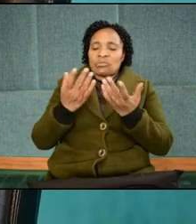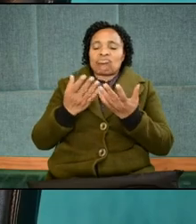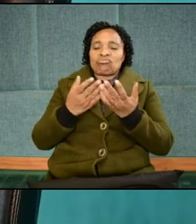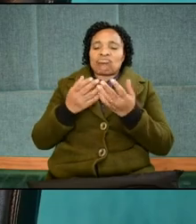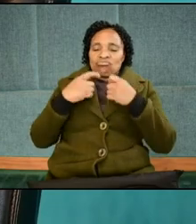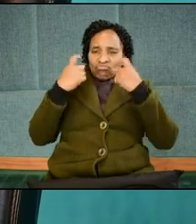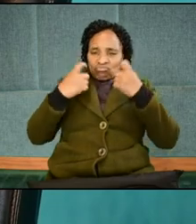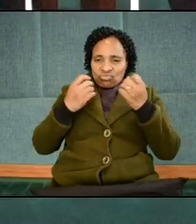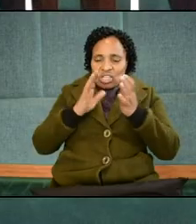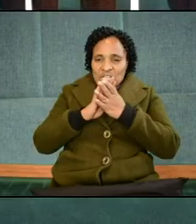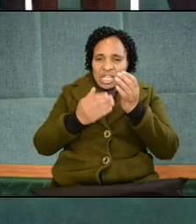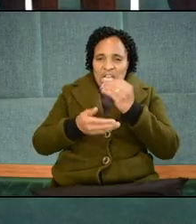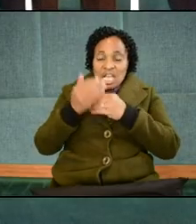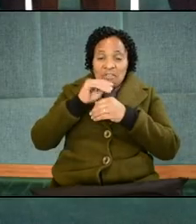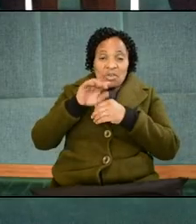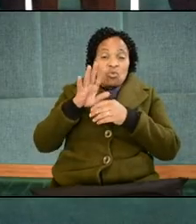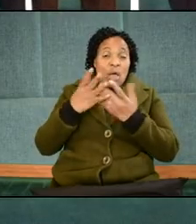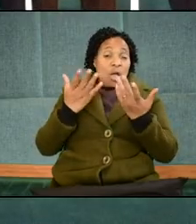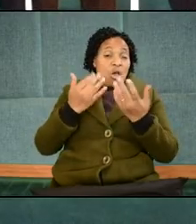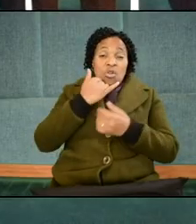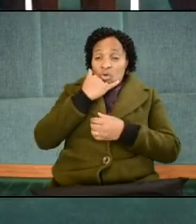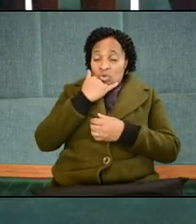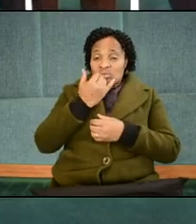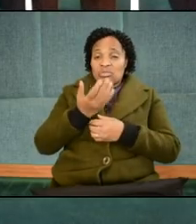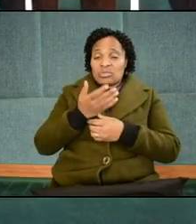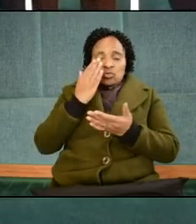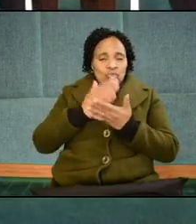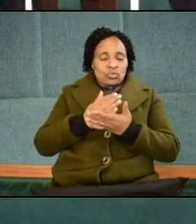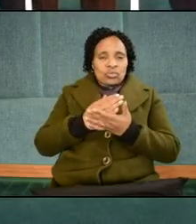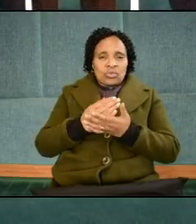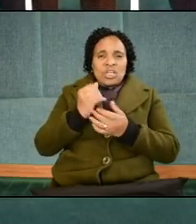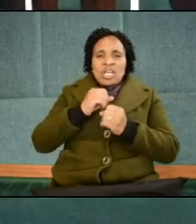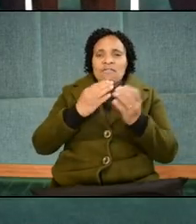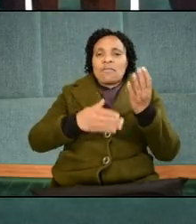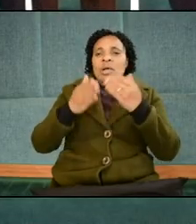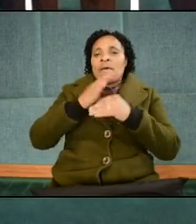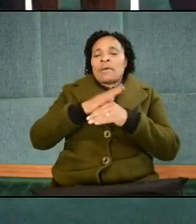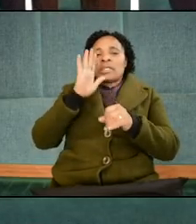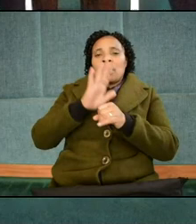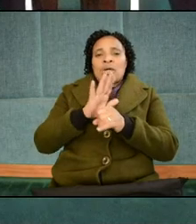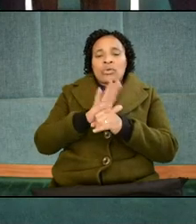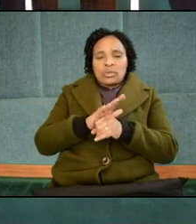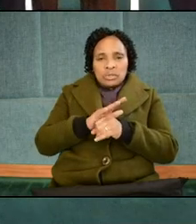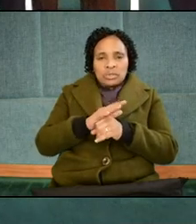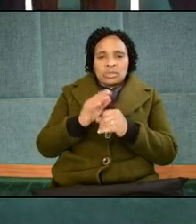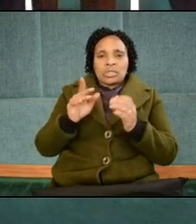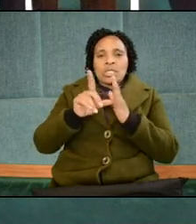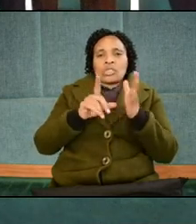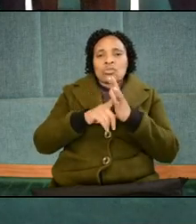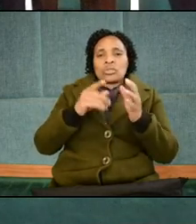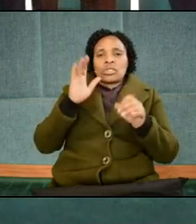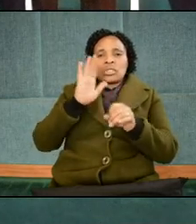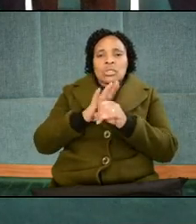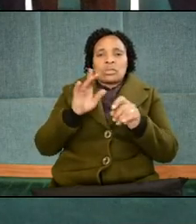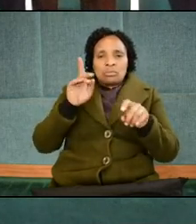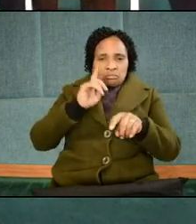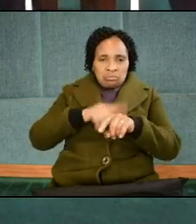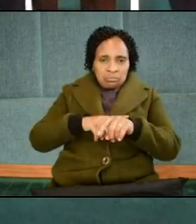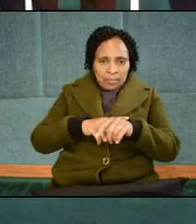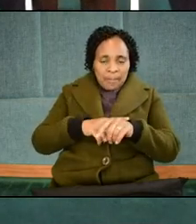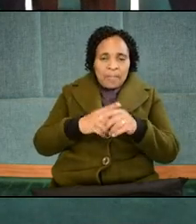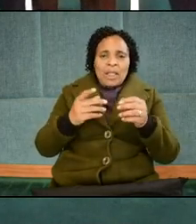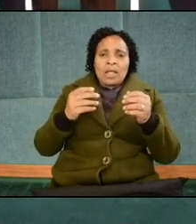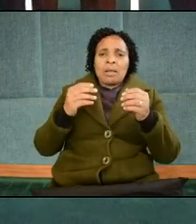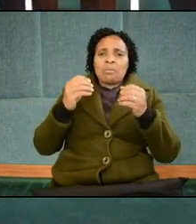traces? Yes, true. I mean, we've covered it a lot in the previous lessons as well. You know, the aspect where you just